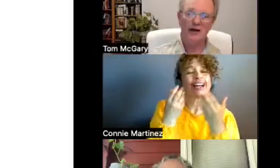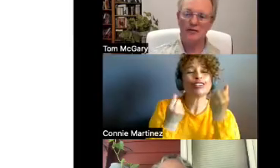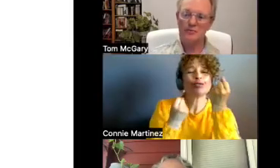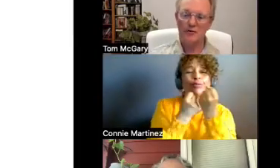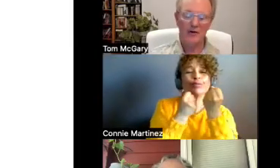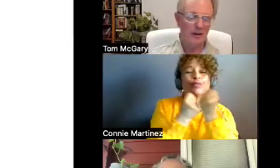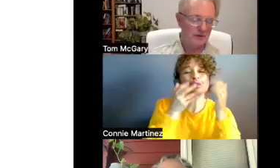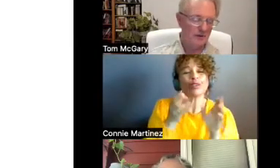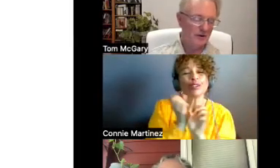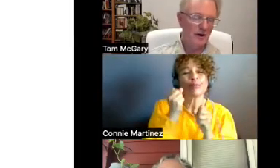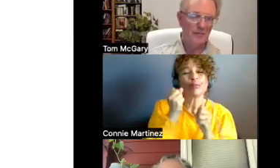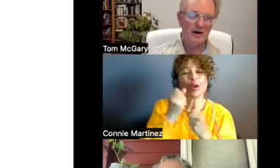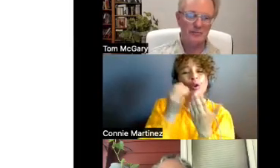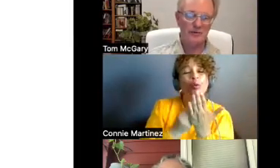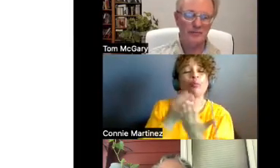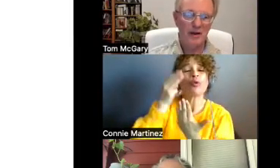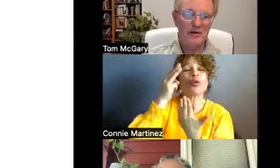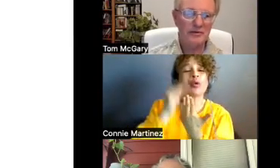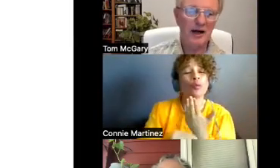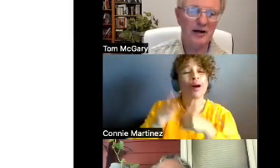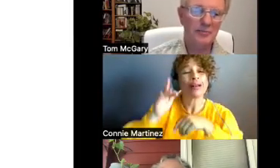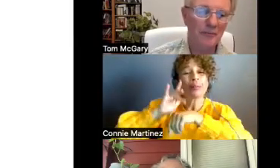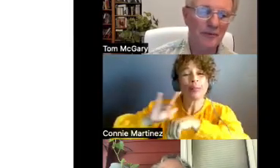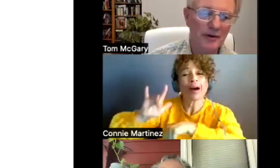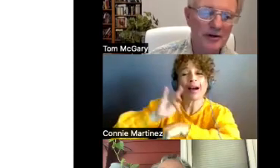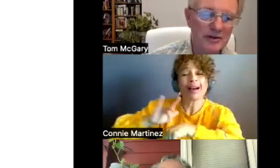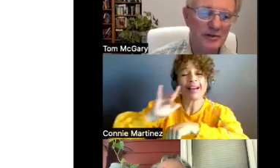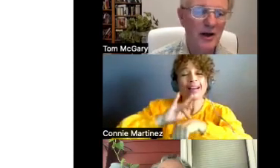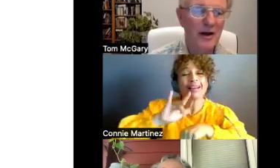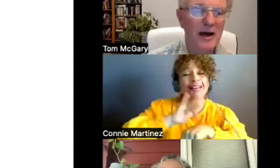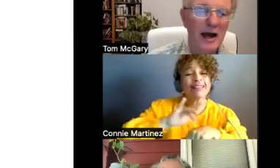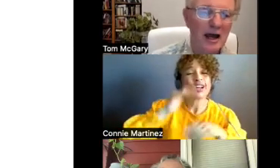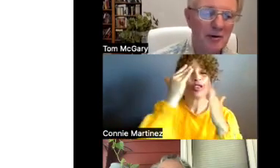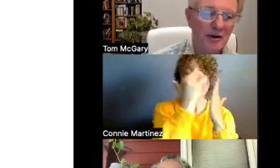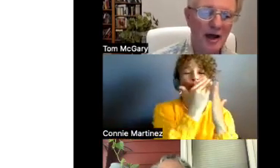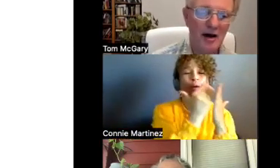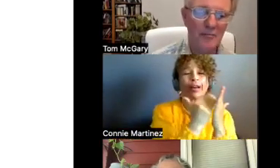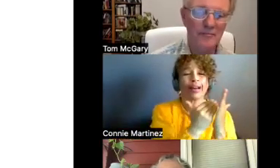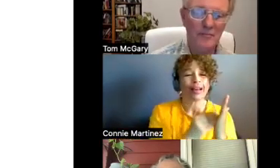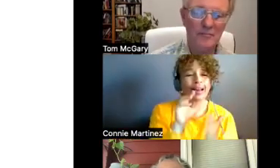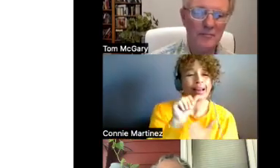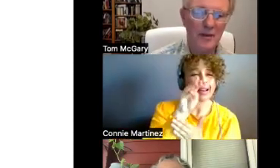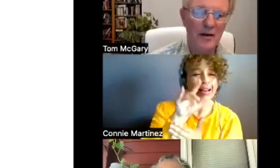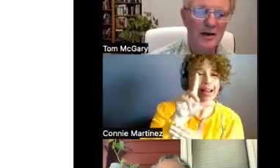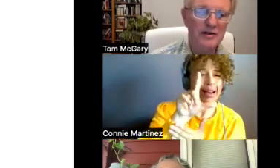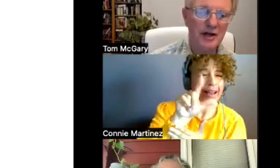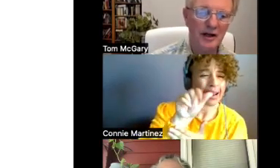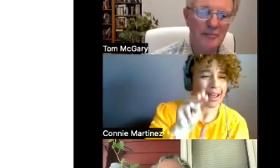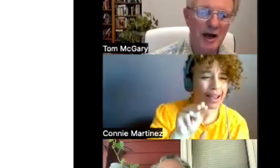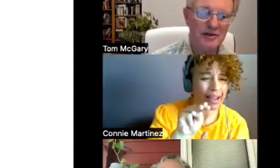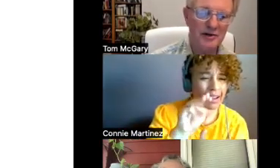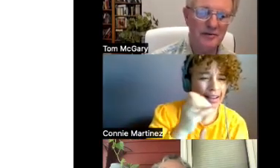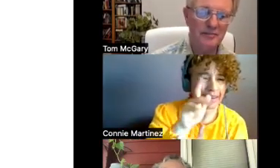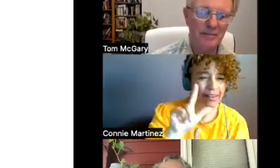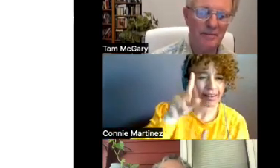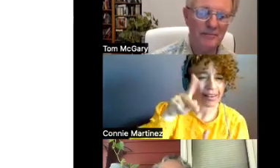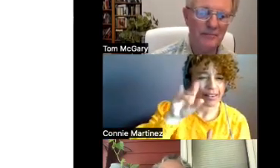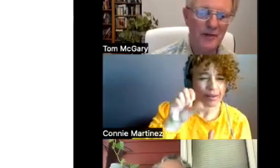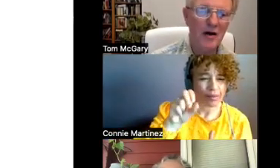for making these programs possible. So Diana's put up the list, Amy Lamb, Shelley